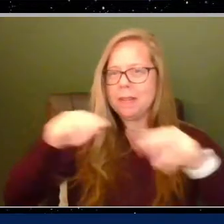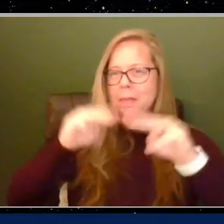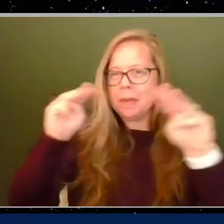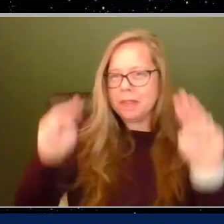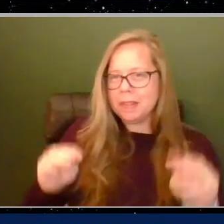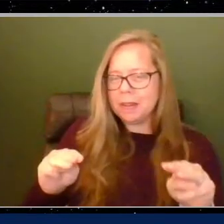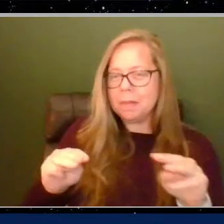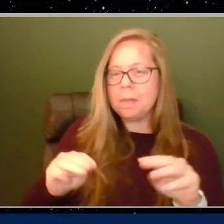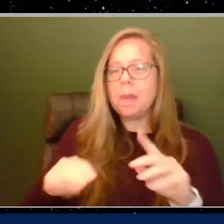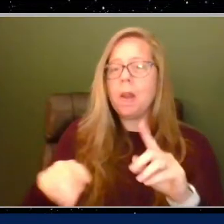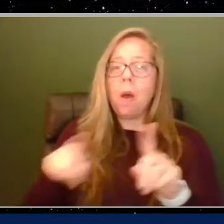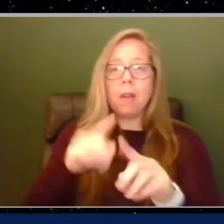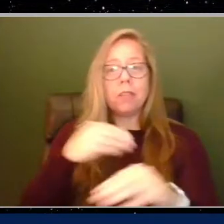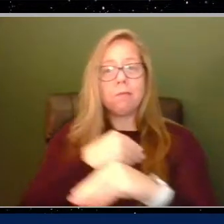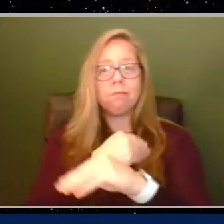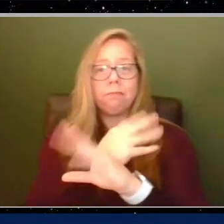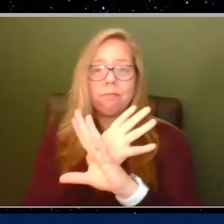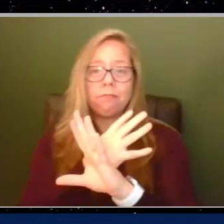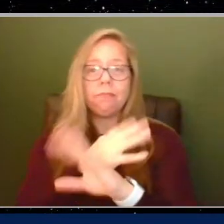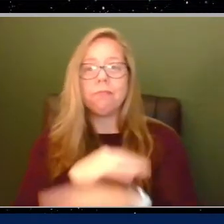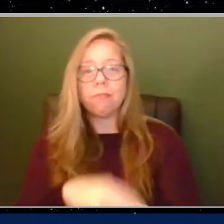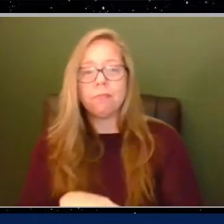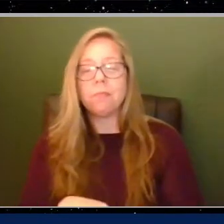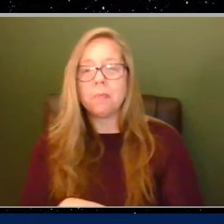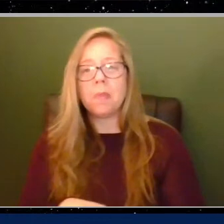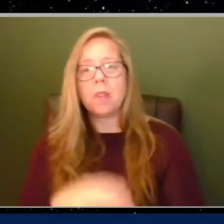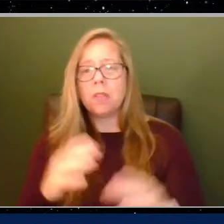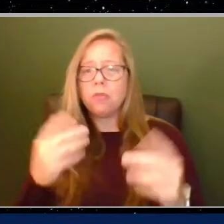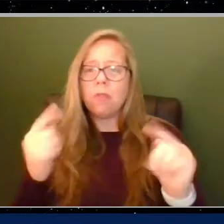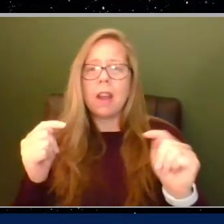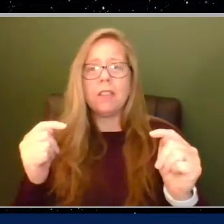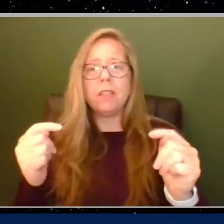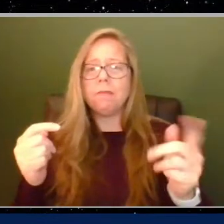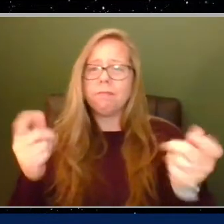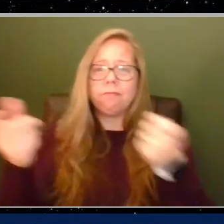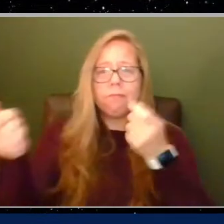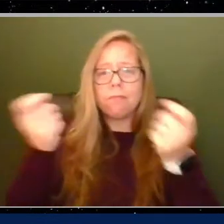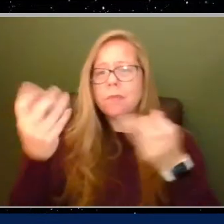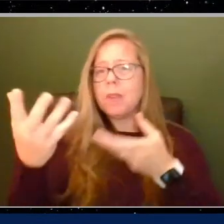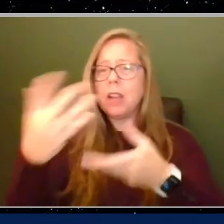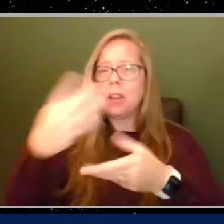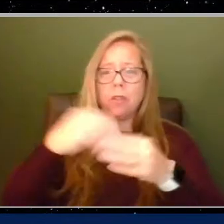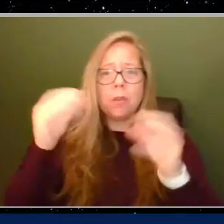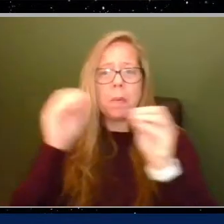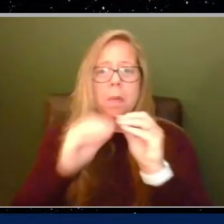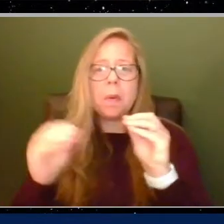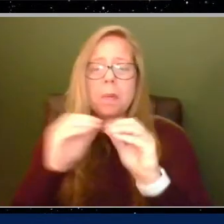virtually, in order to, cast a wide net, because we understand that,